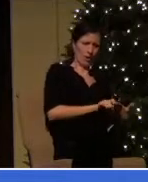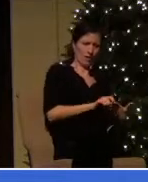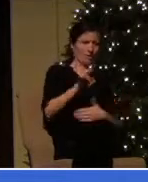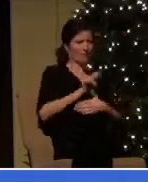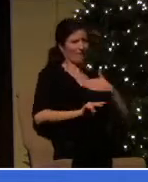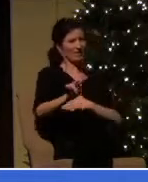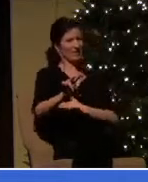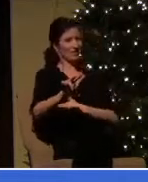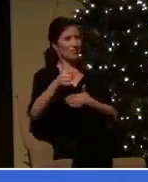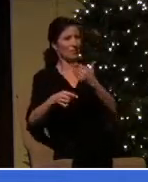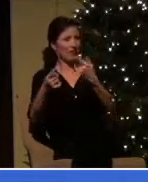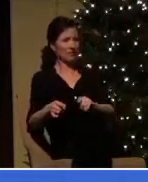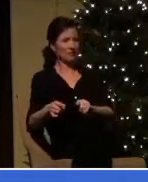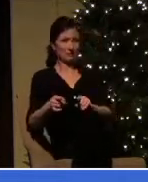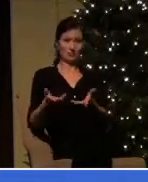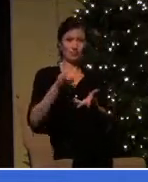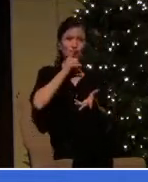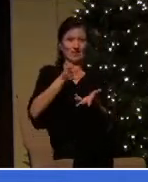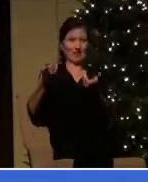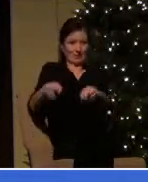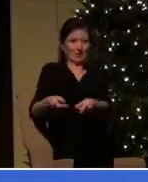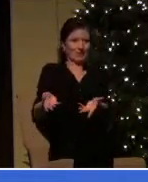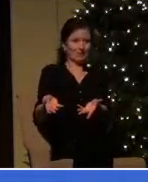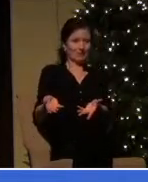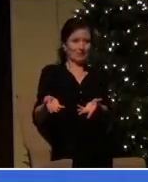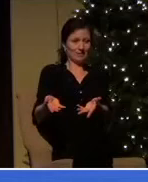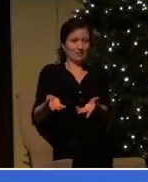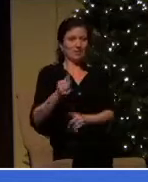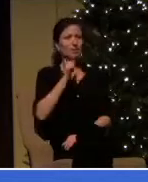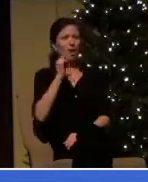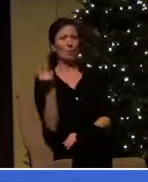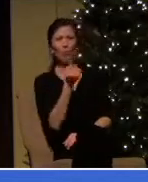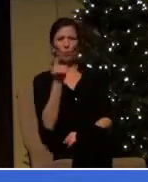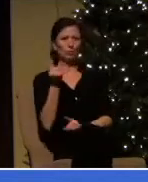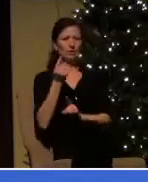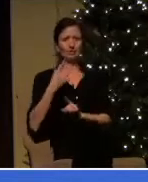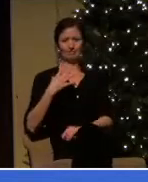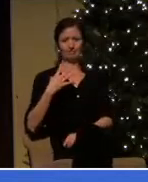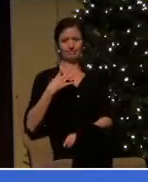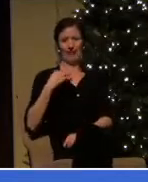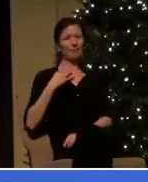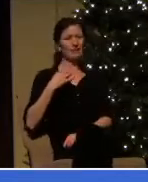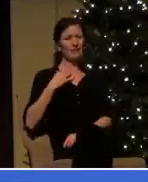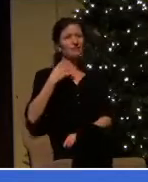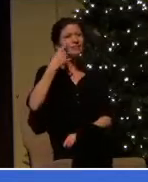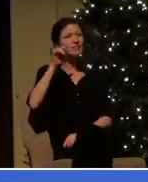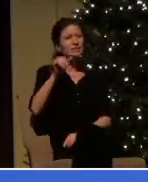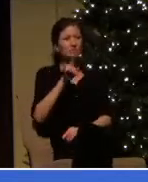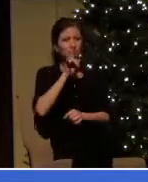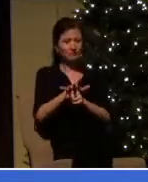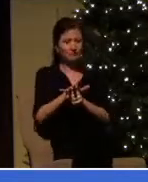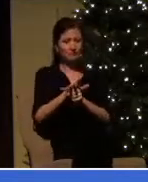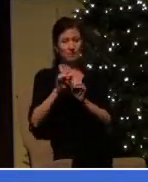then. But you know as well as I do that that's not the only application of this particular promise, because when you get to the New